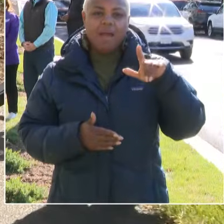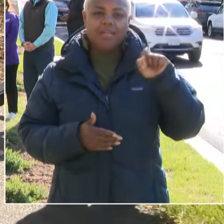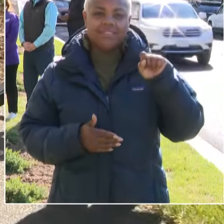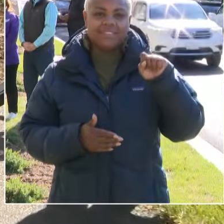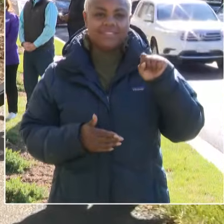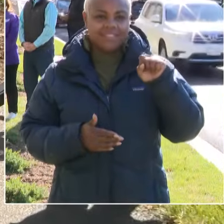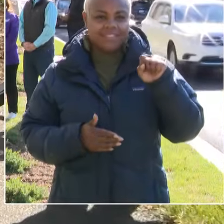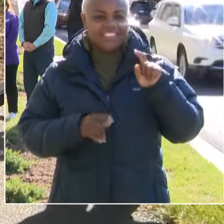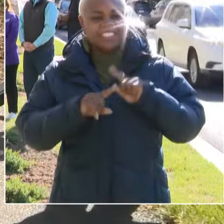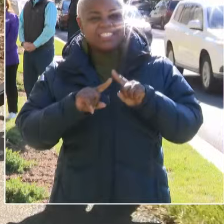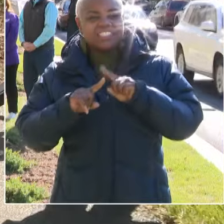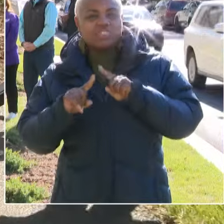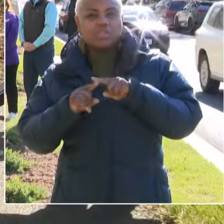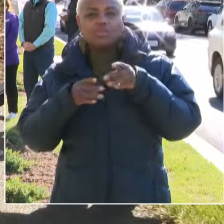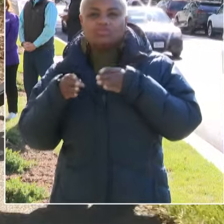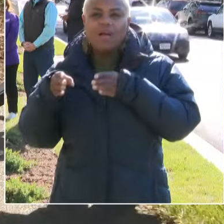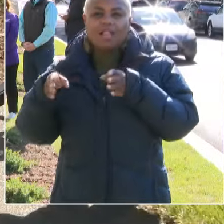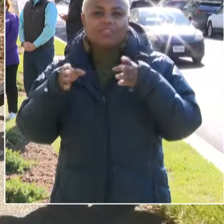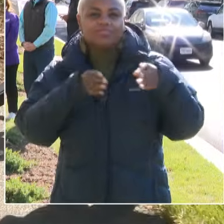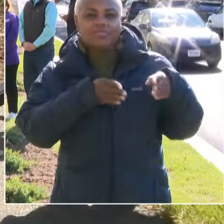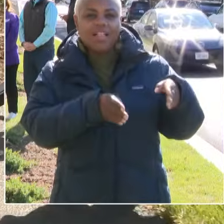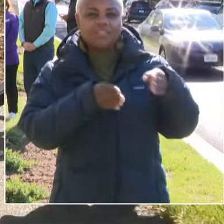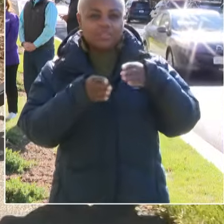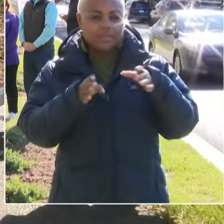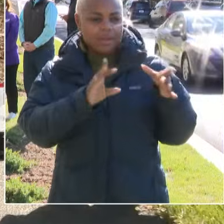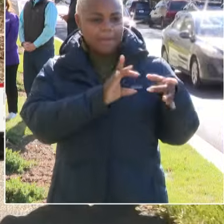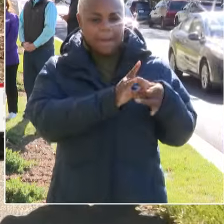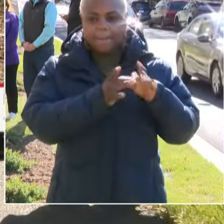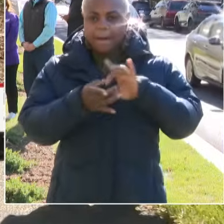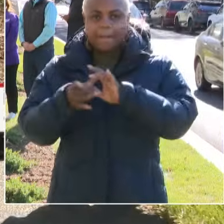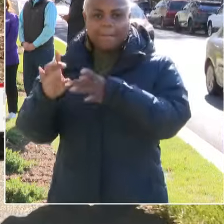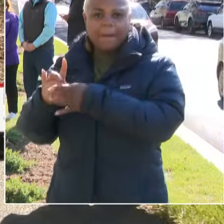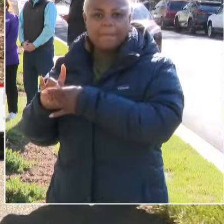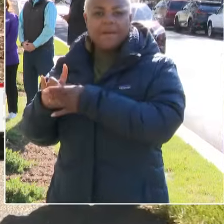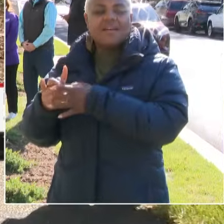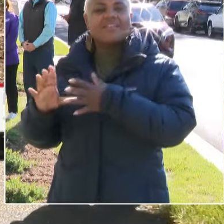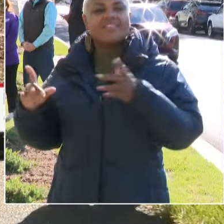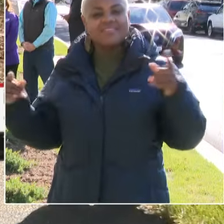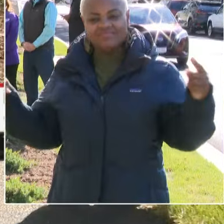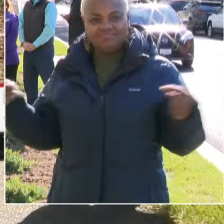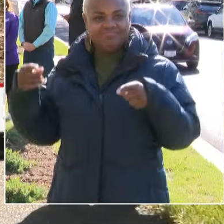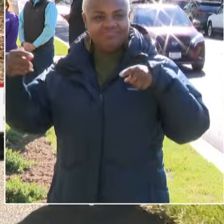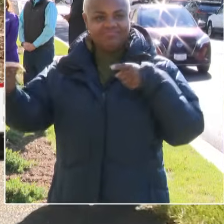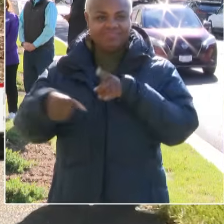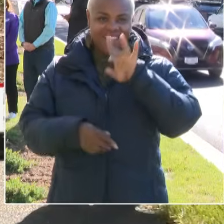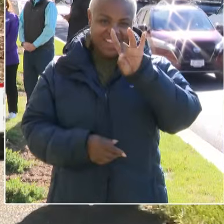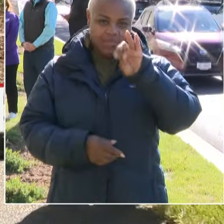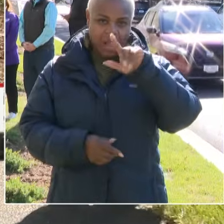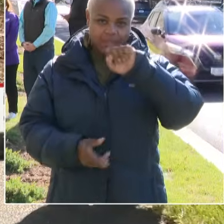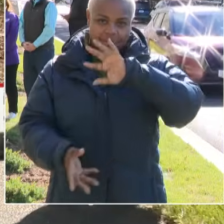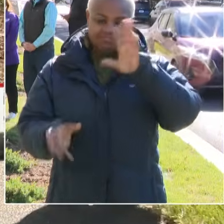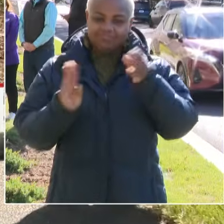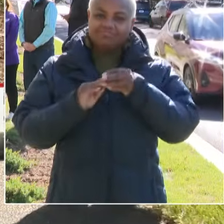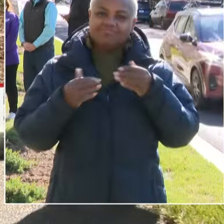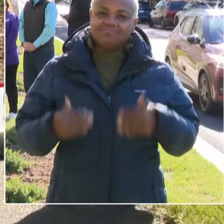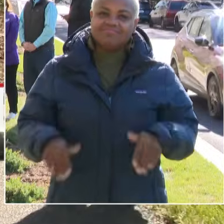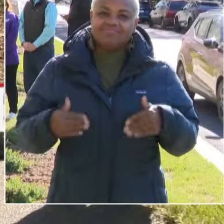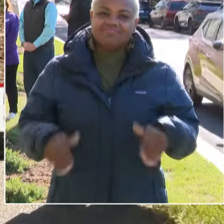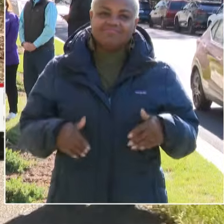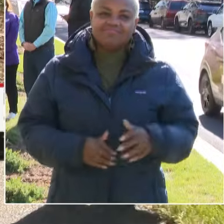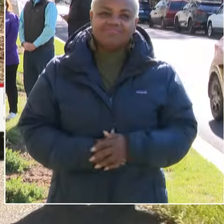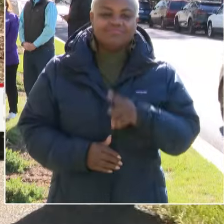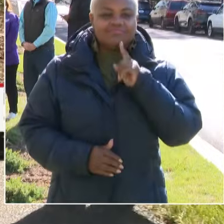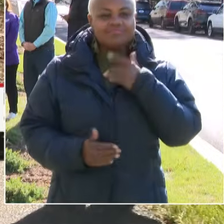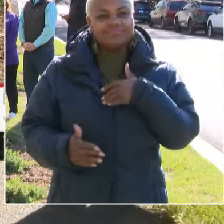this incredible 8-mile connection between Union Station and Silver Spring. I want to express my deepest gratitude